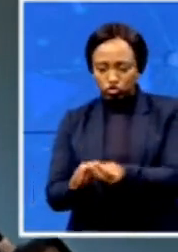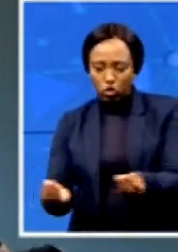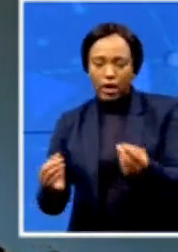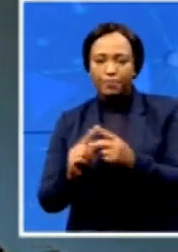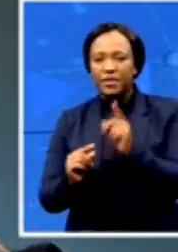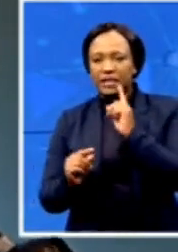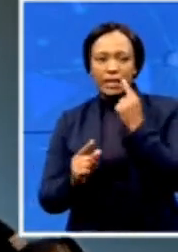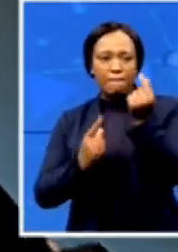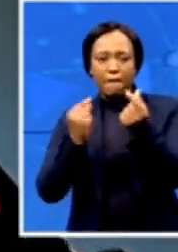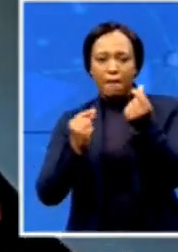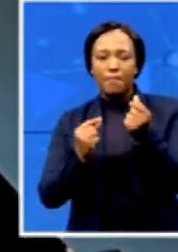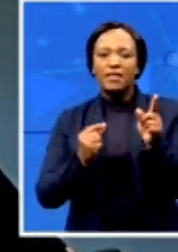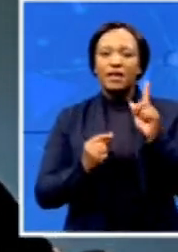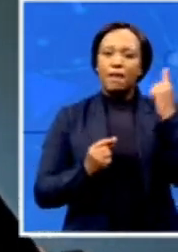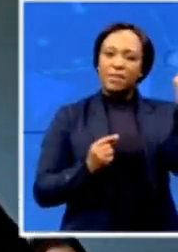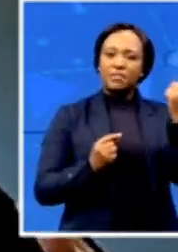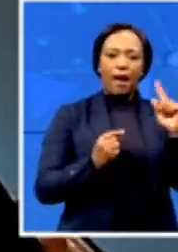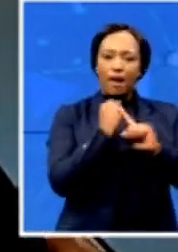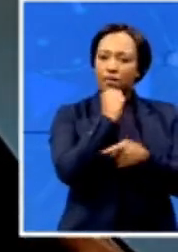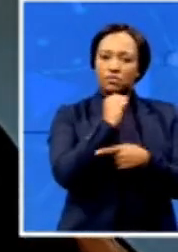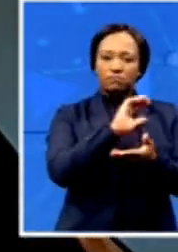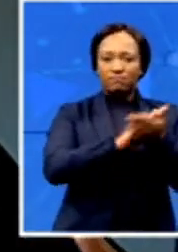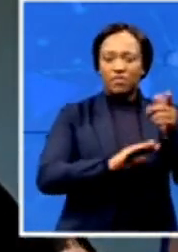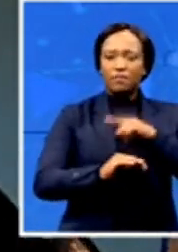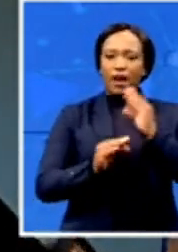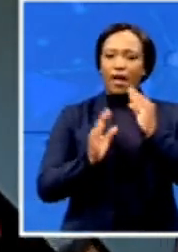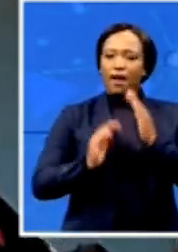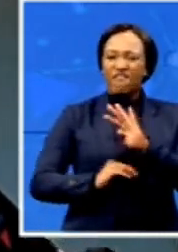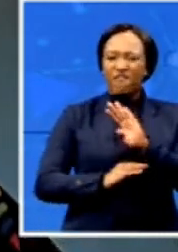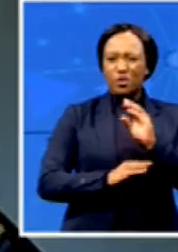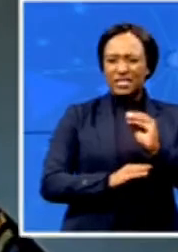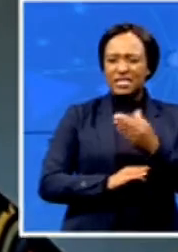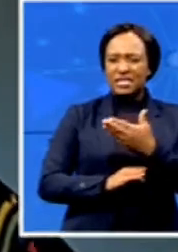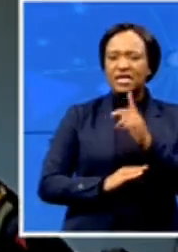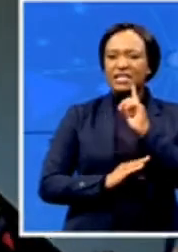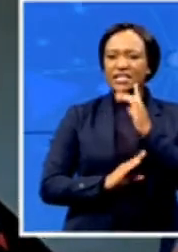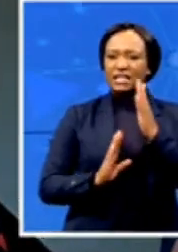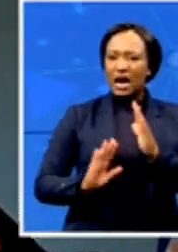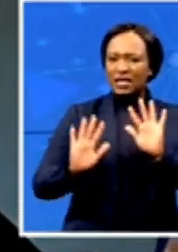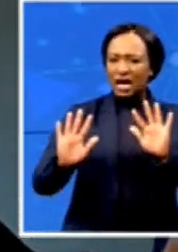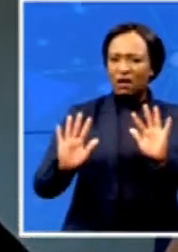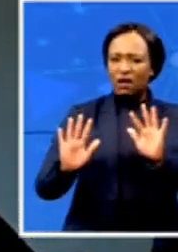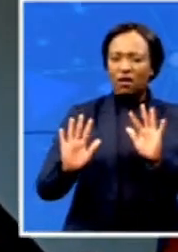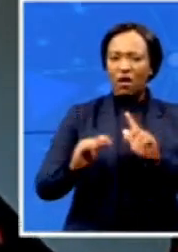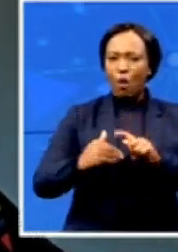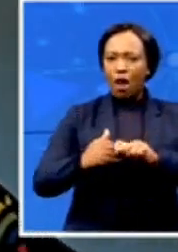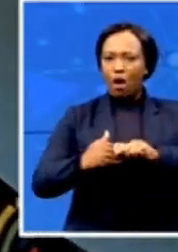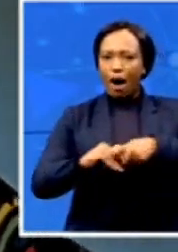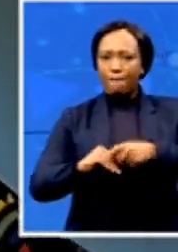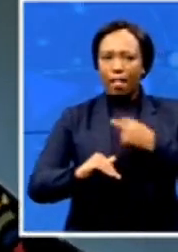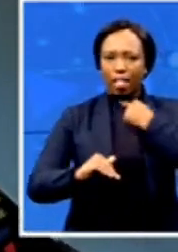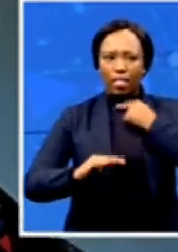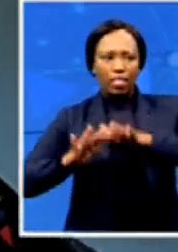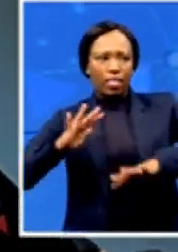up at school with almost 10 educators. That was very actually painful, because you can't